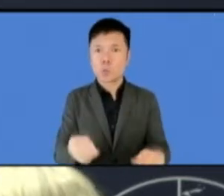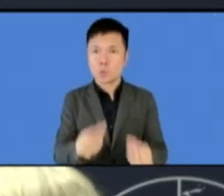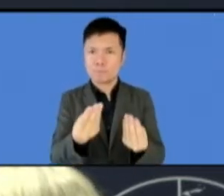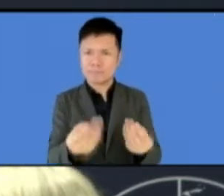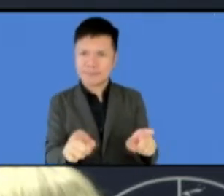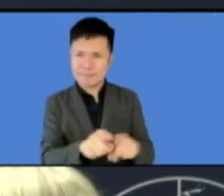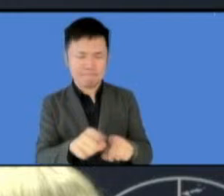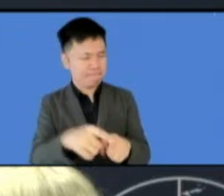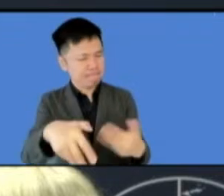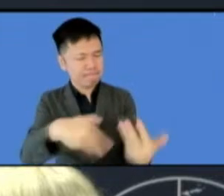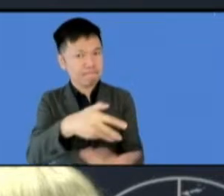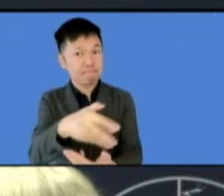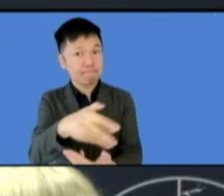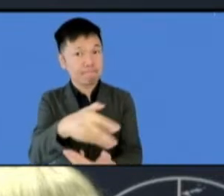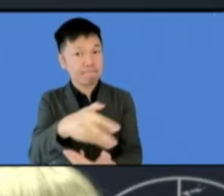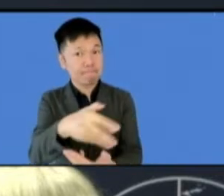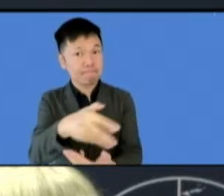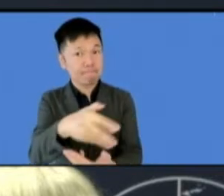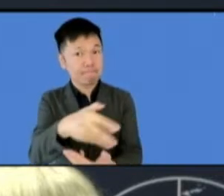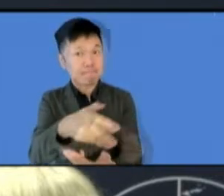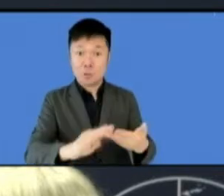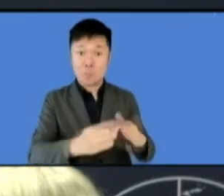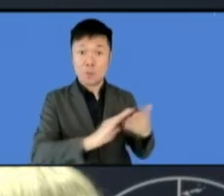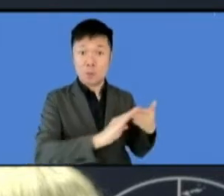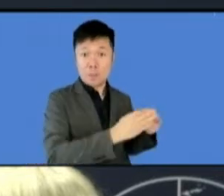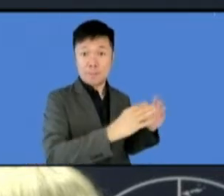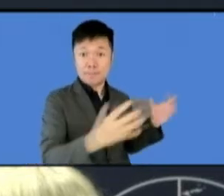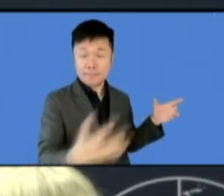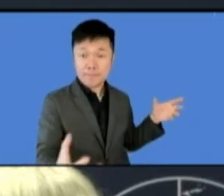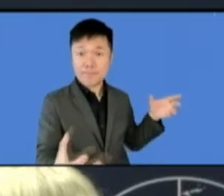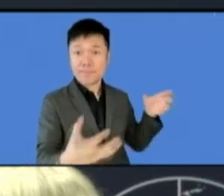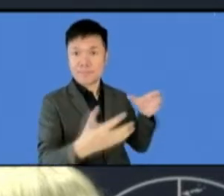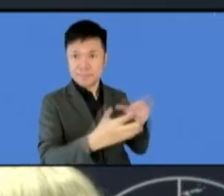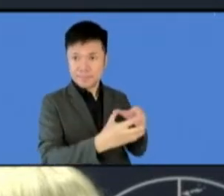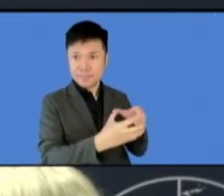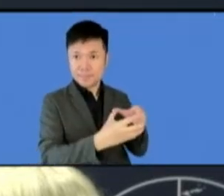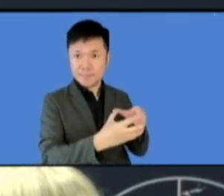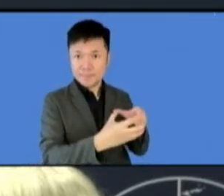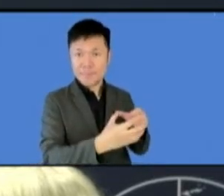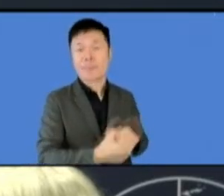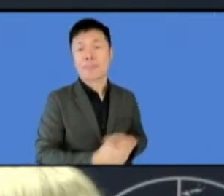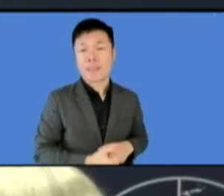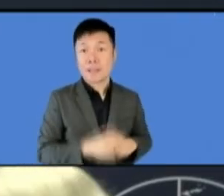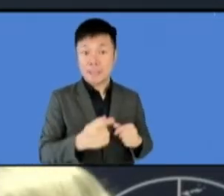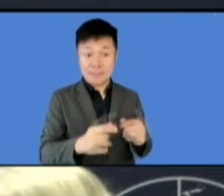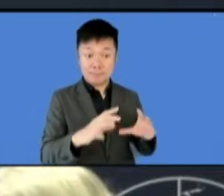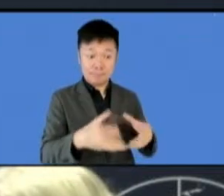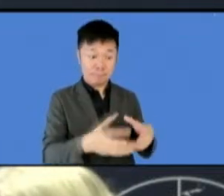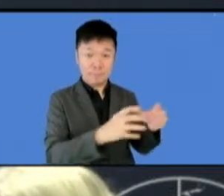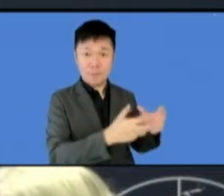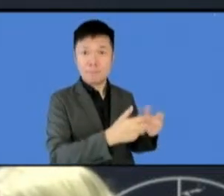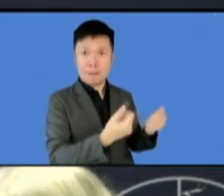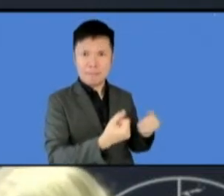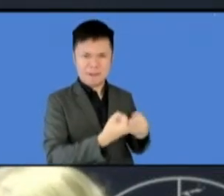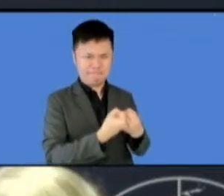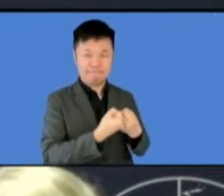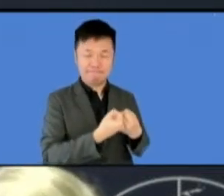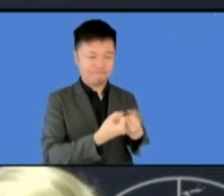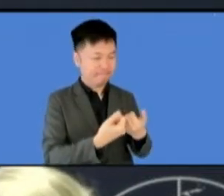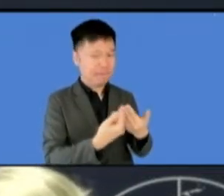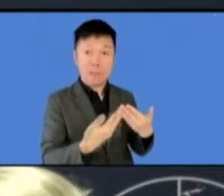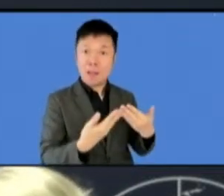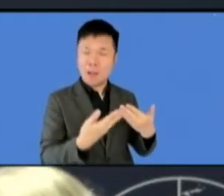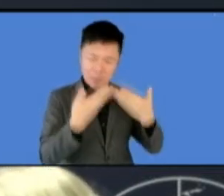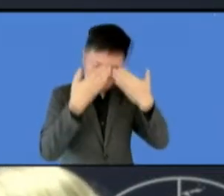what we're also learning from these community-based organization work is that at a certain point, these organizations need to break out of their